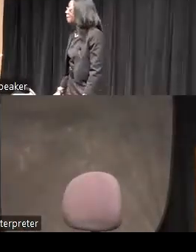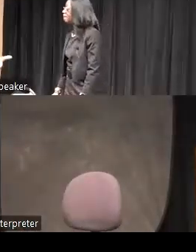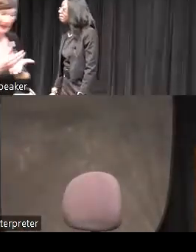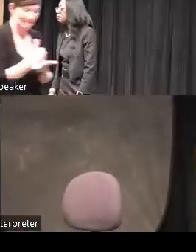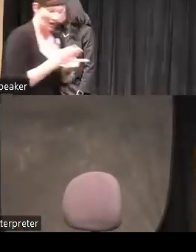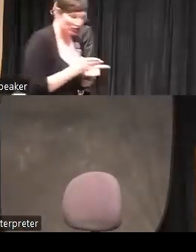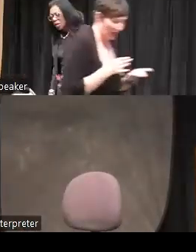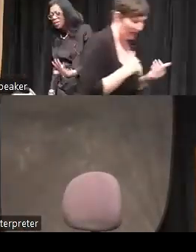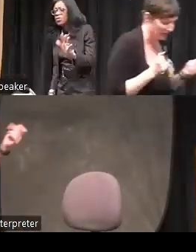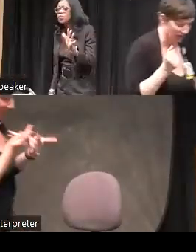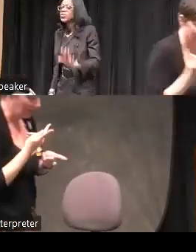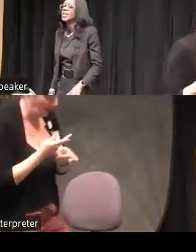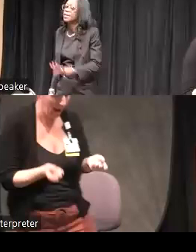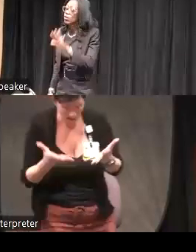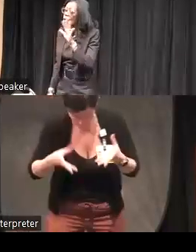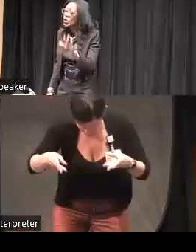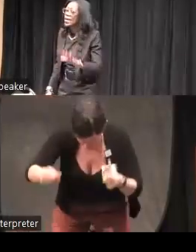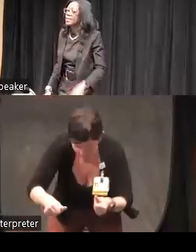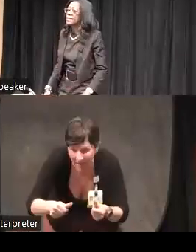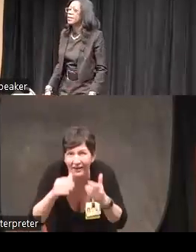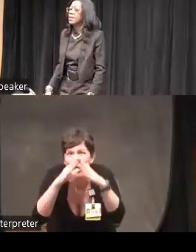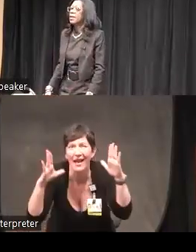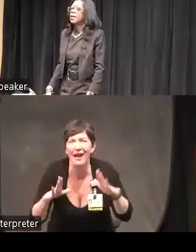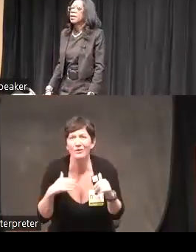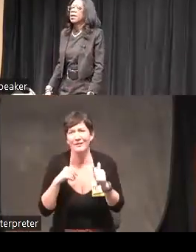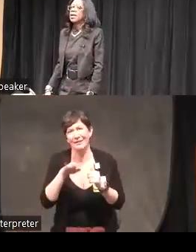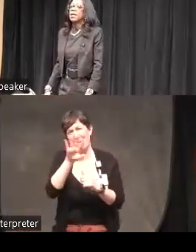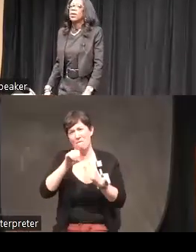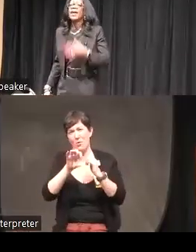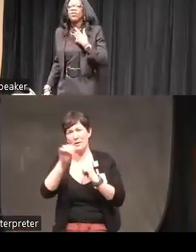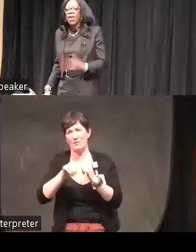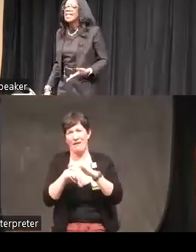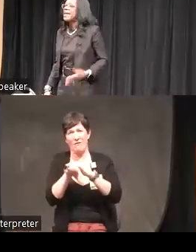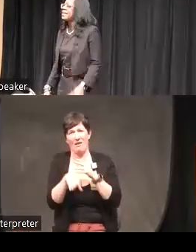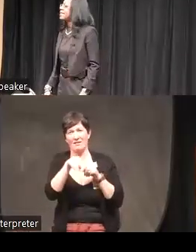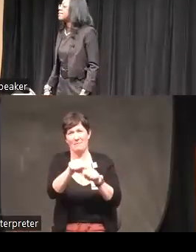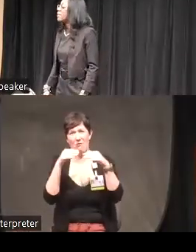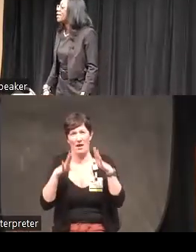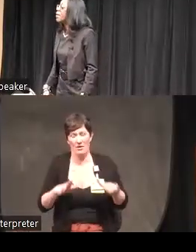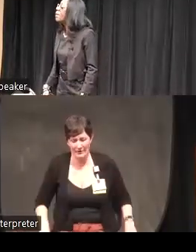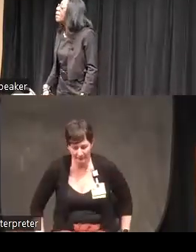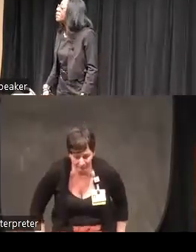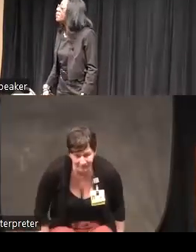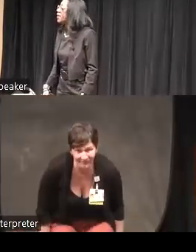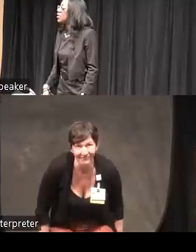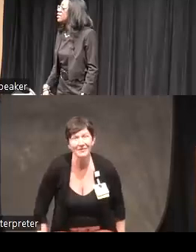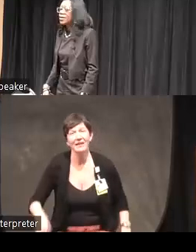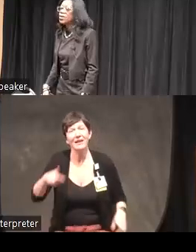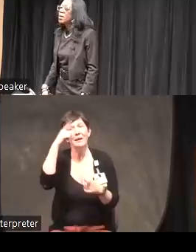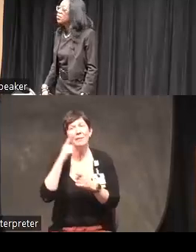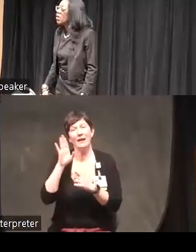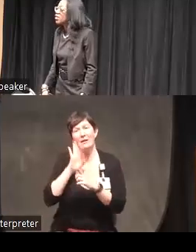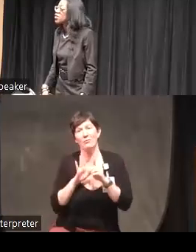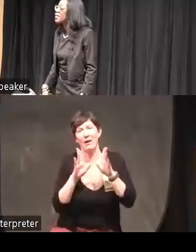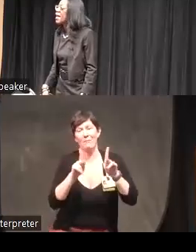housing, probably 30% or less. We have great data that tells us Black and brown populations, I don't